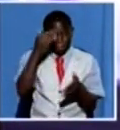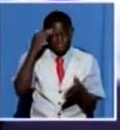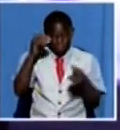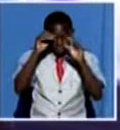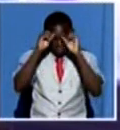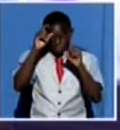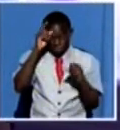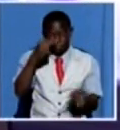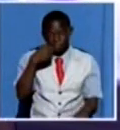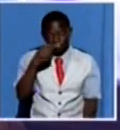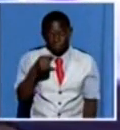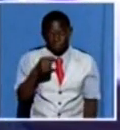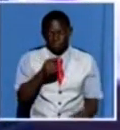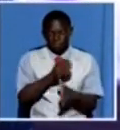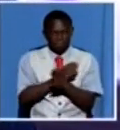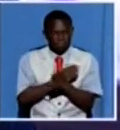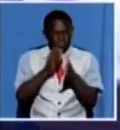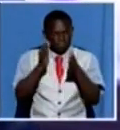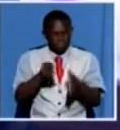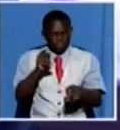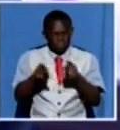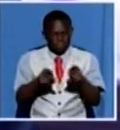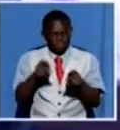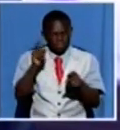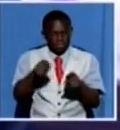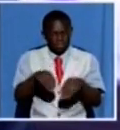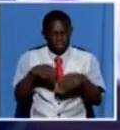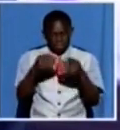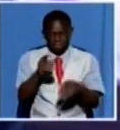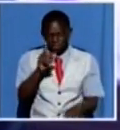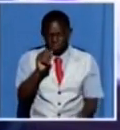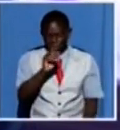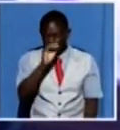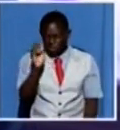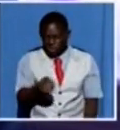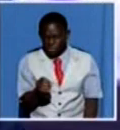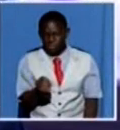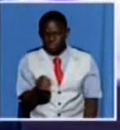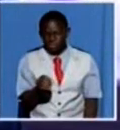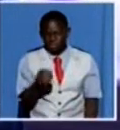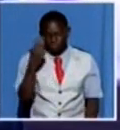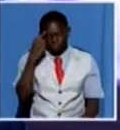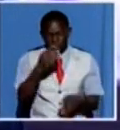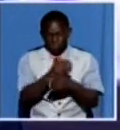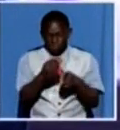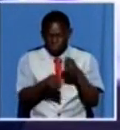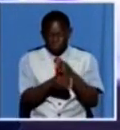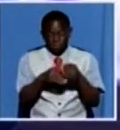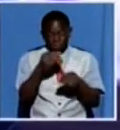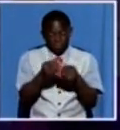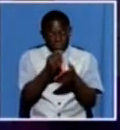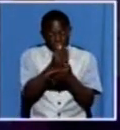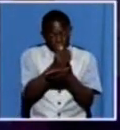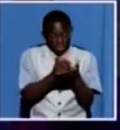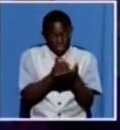subcontracting to the local Zambians, so that some money will come to pay those Zambians that are involved. Some money. How is satisfactory